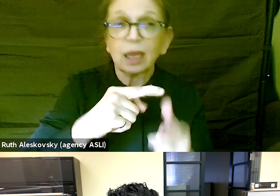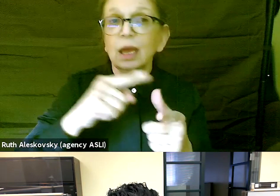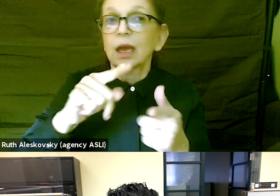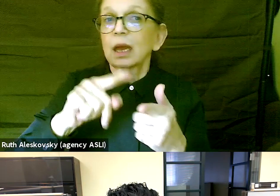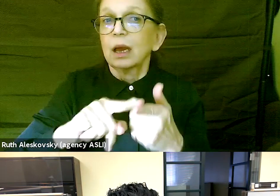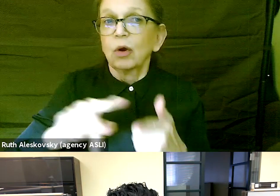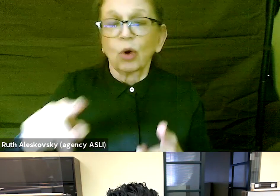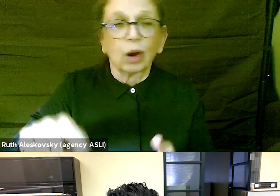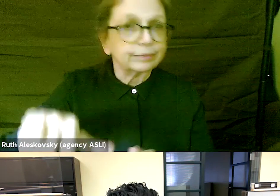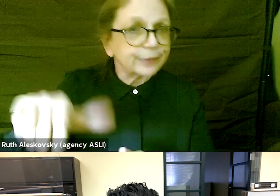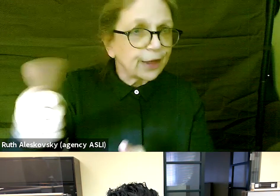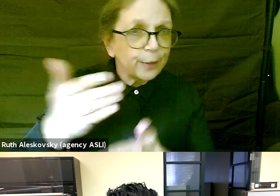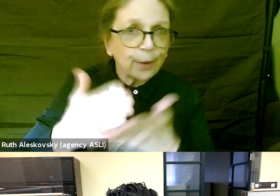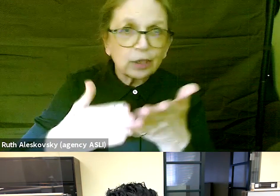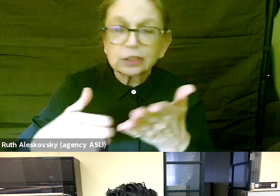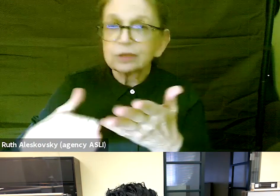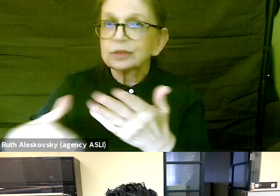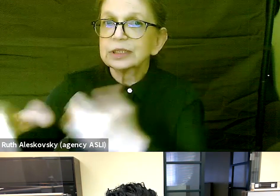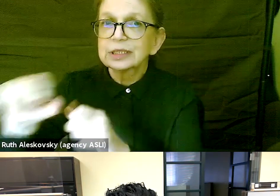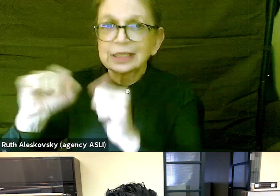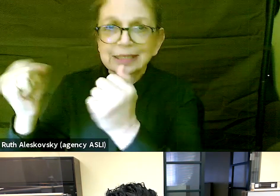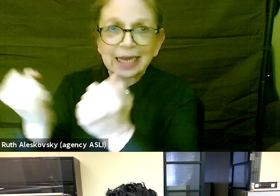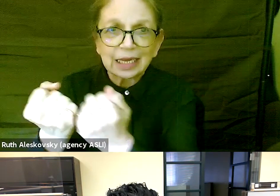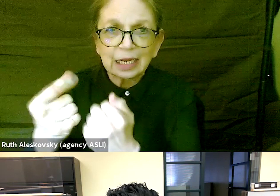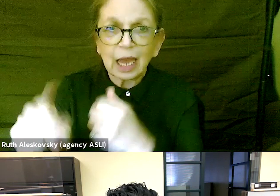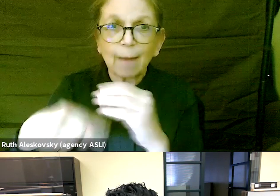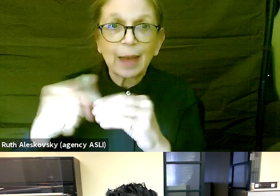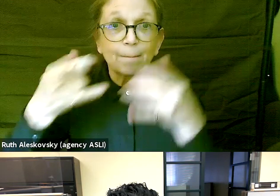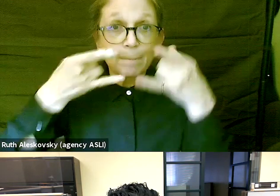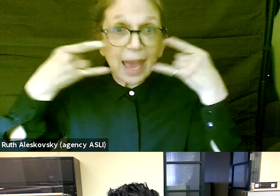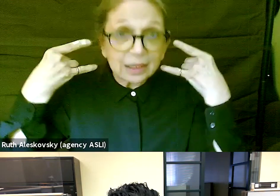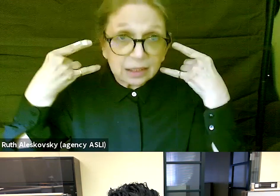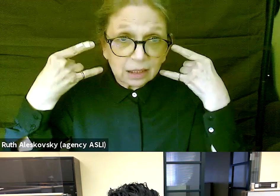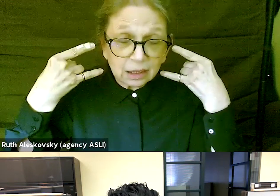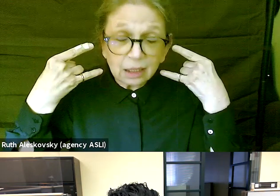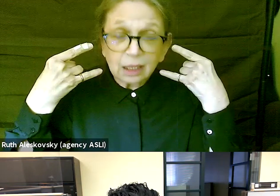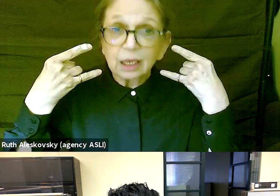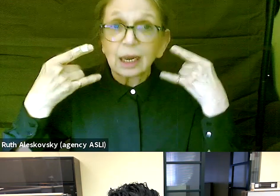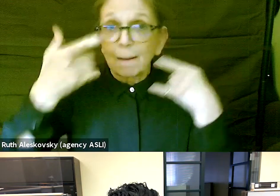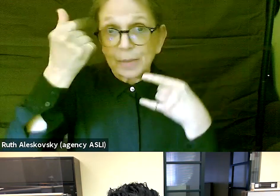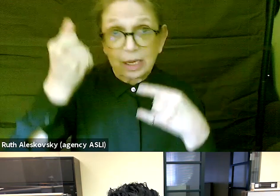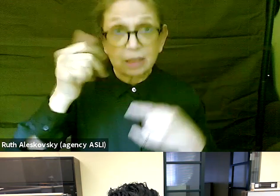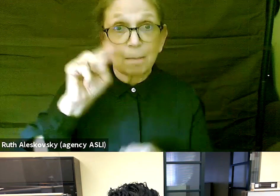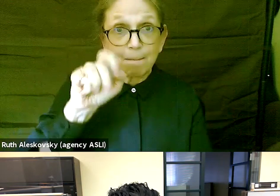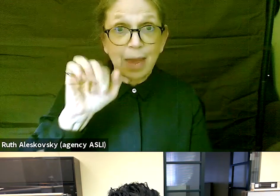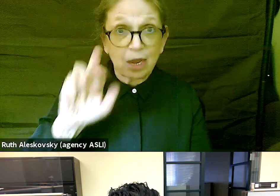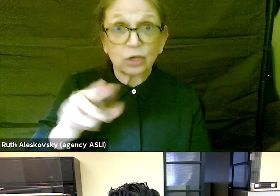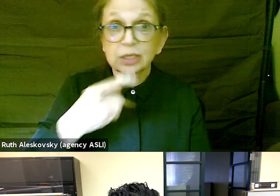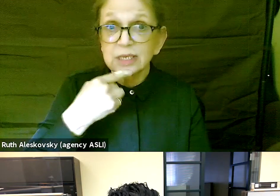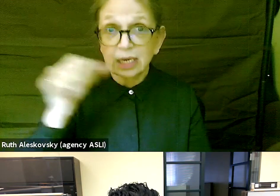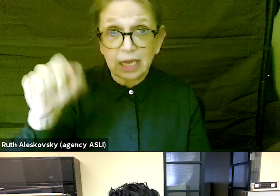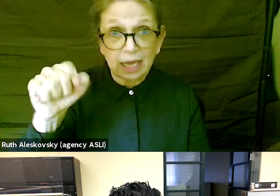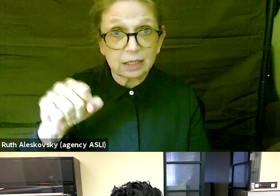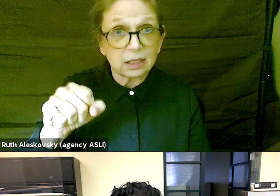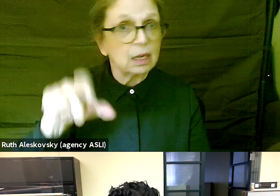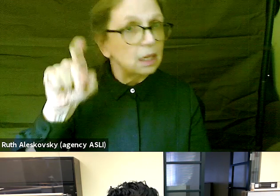has a mandate to wear masks on public transportation, but no enforcement. So I guess the question is getting at,